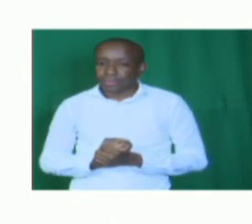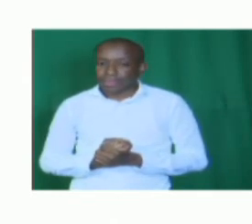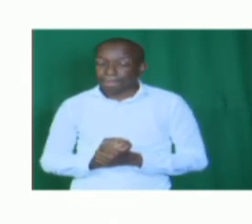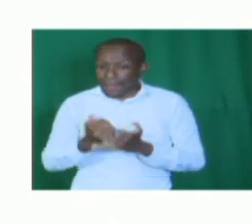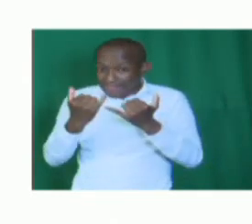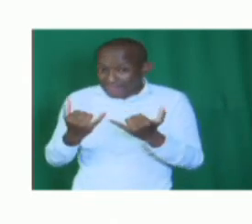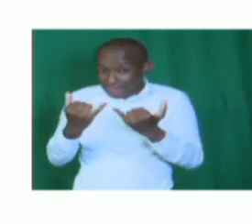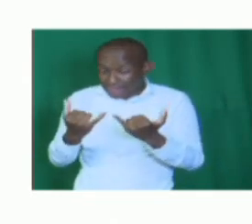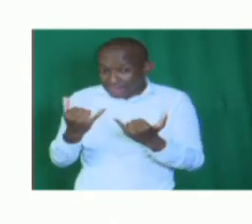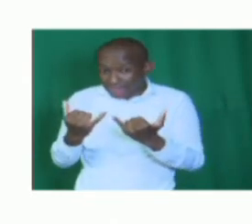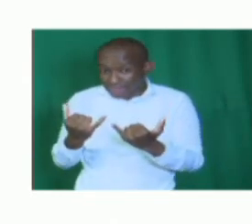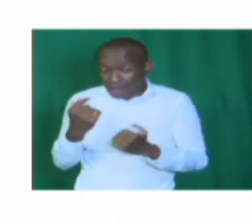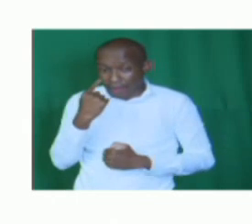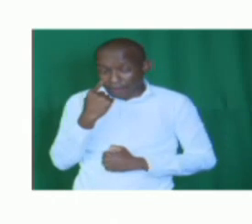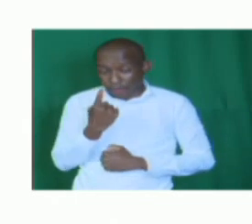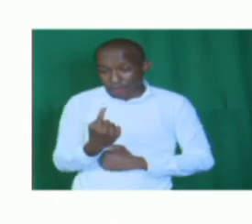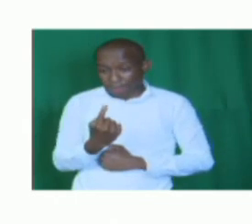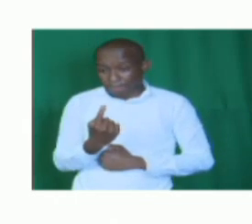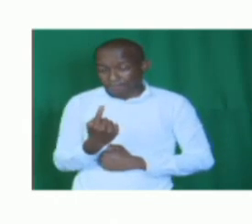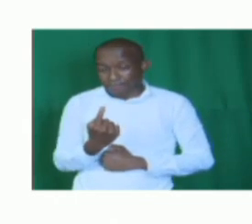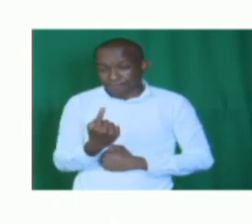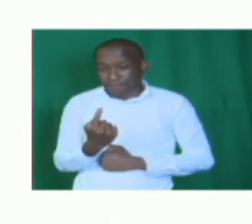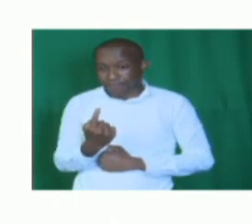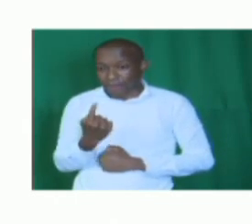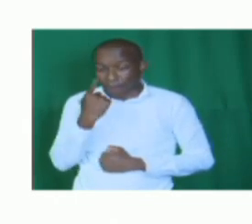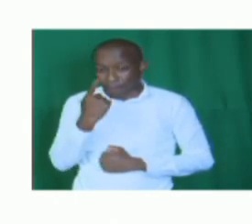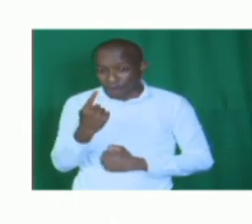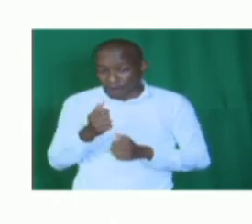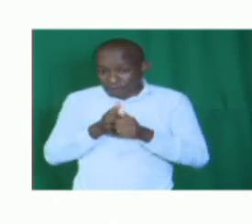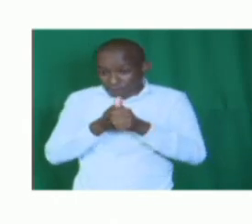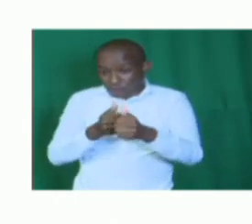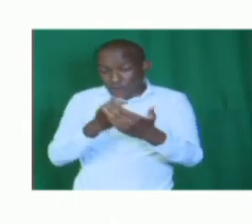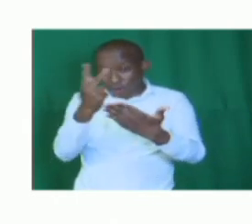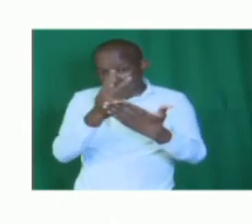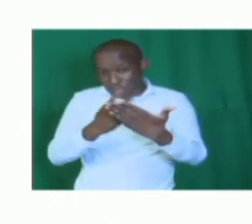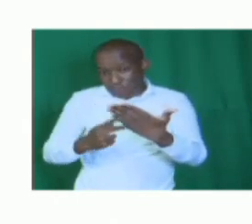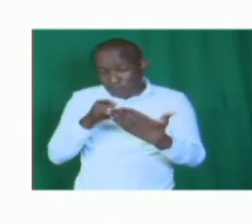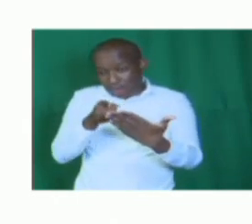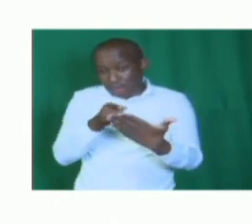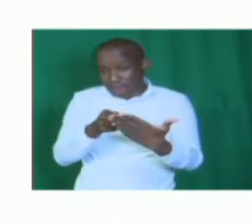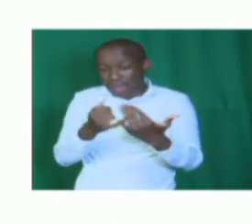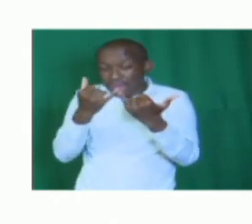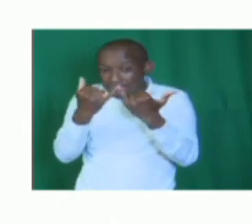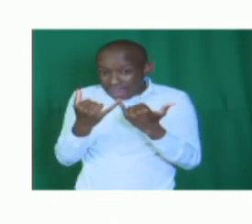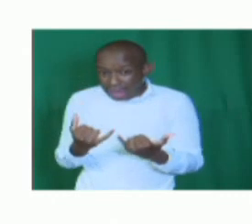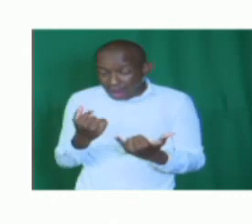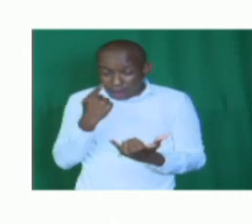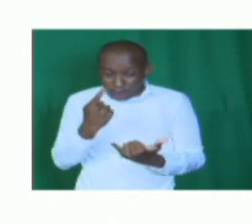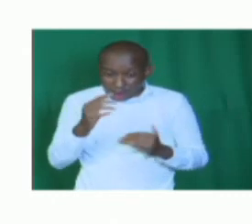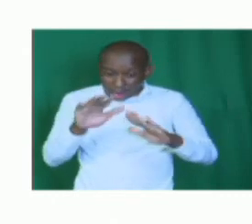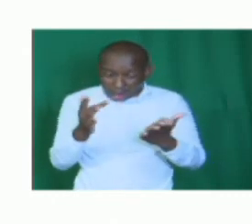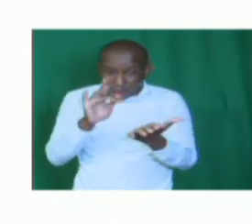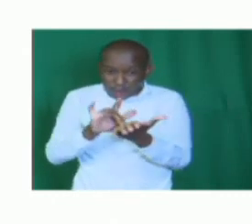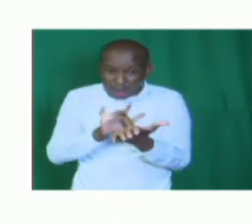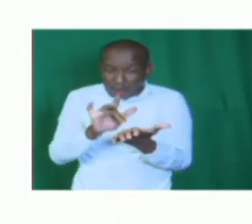quickly let us quickly look at these following graphs, and we are going to need to calculate